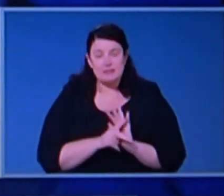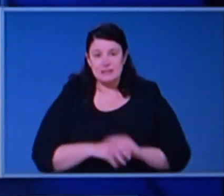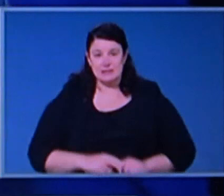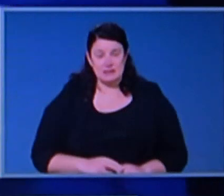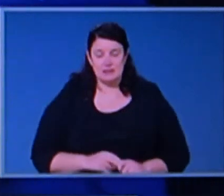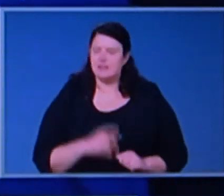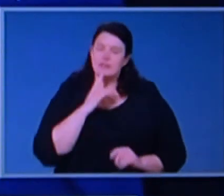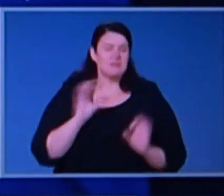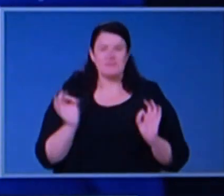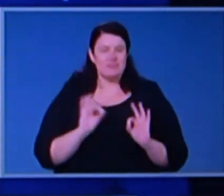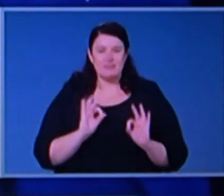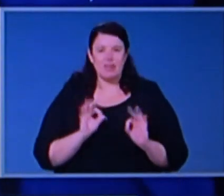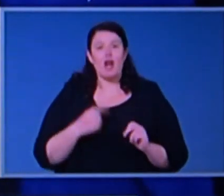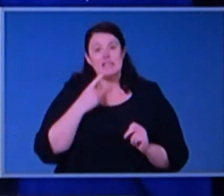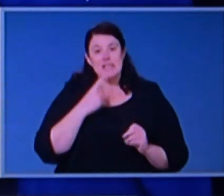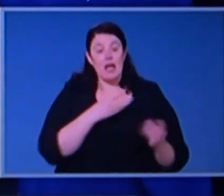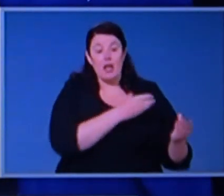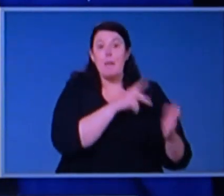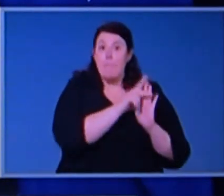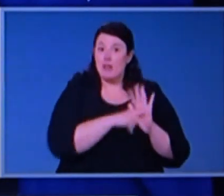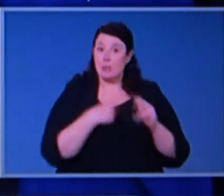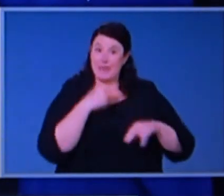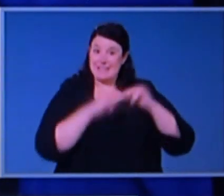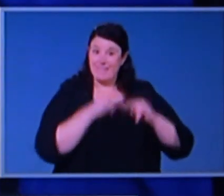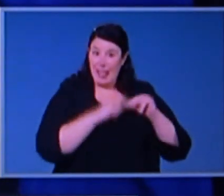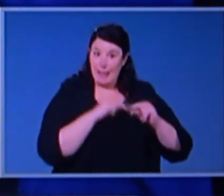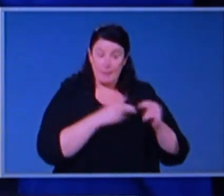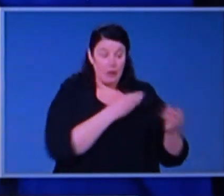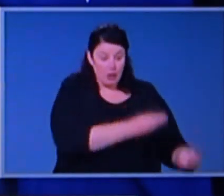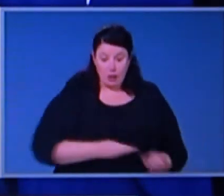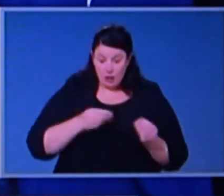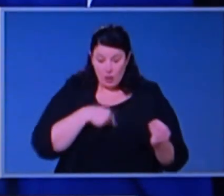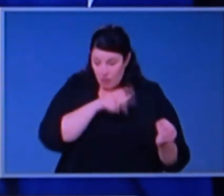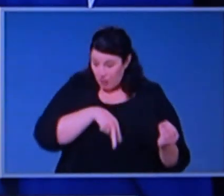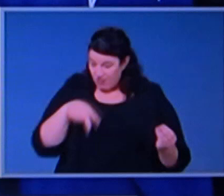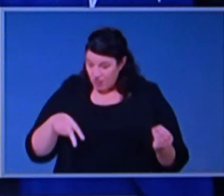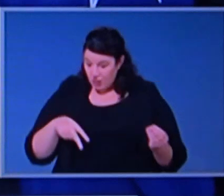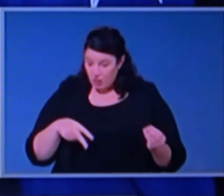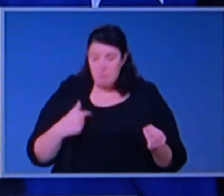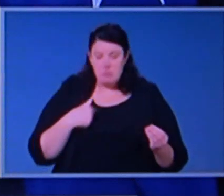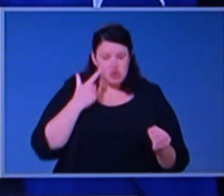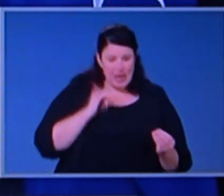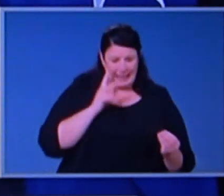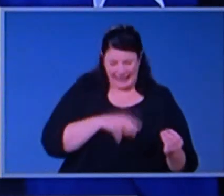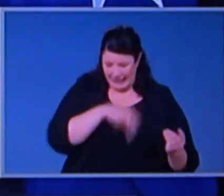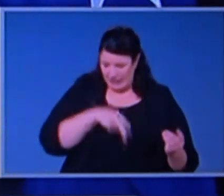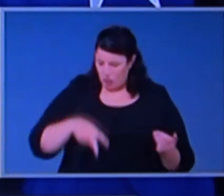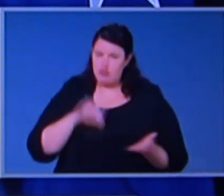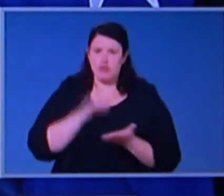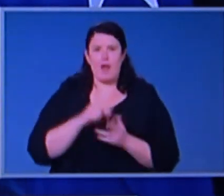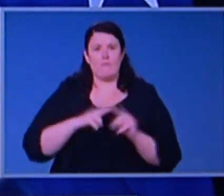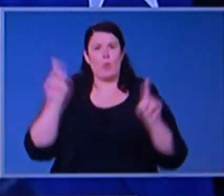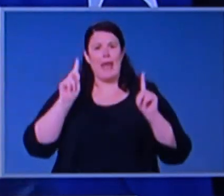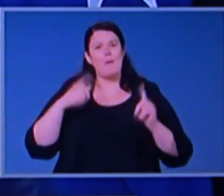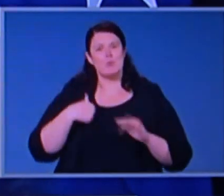to take a fresh look and have fresh eyes on these challenges and problems and policies and reports and recommendations that have